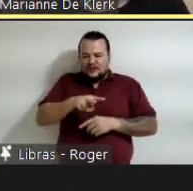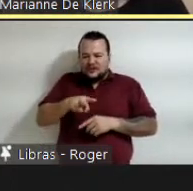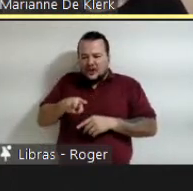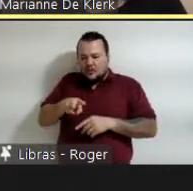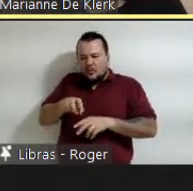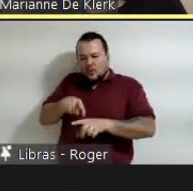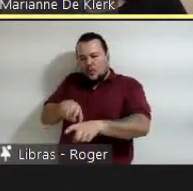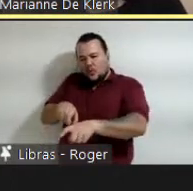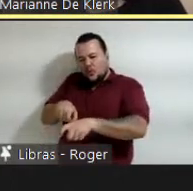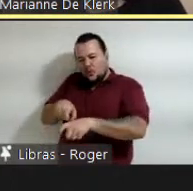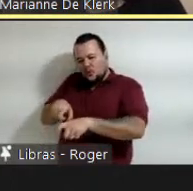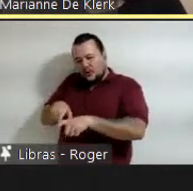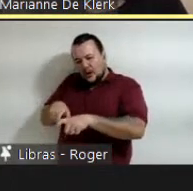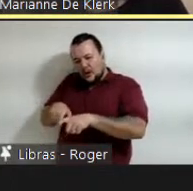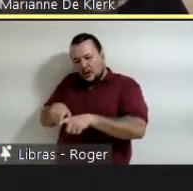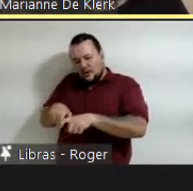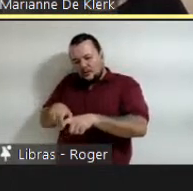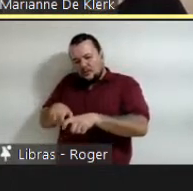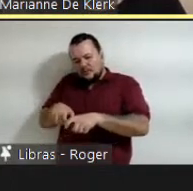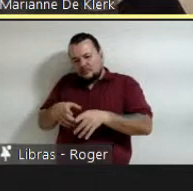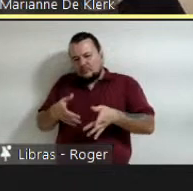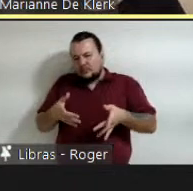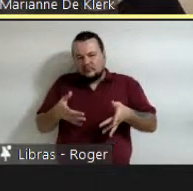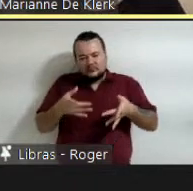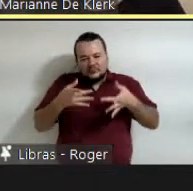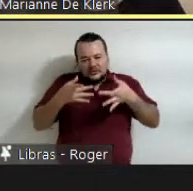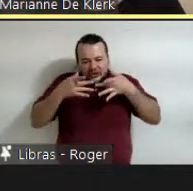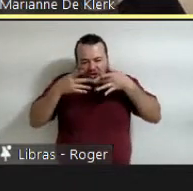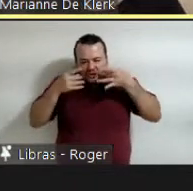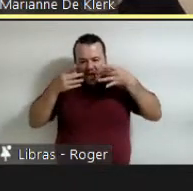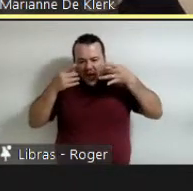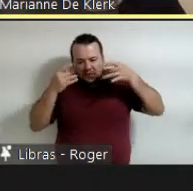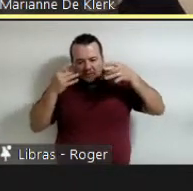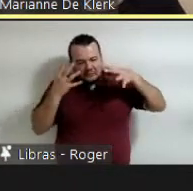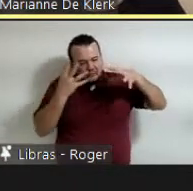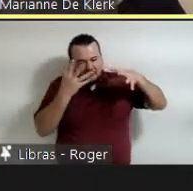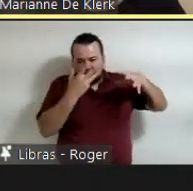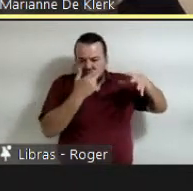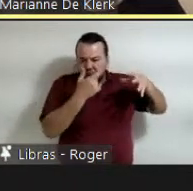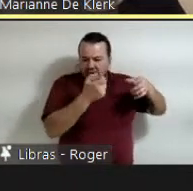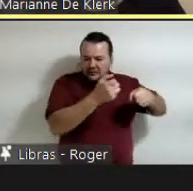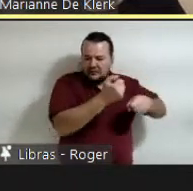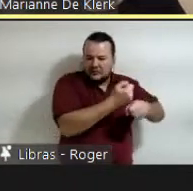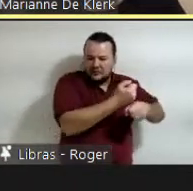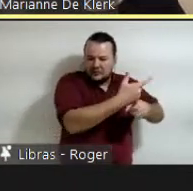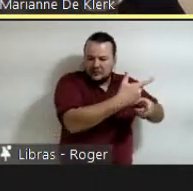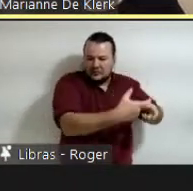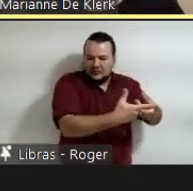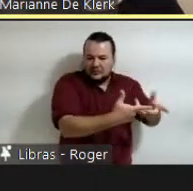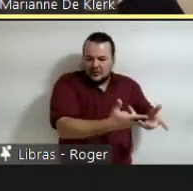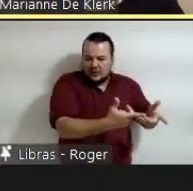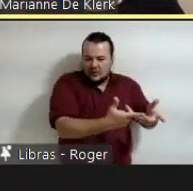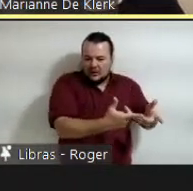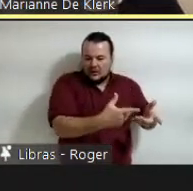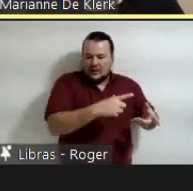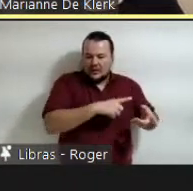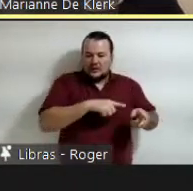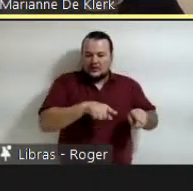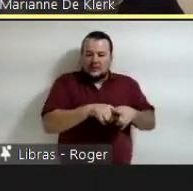uses as a parking lot, to the insertion of the TPA building in the 1950s. And this concept